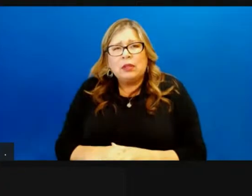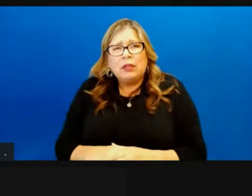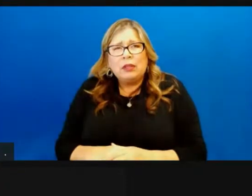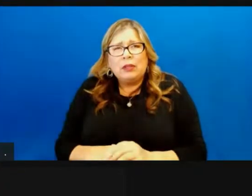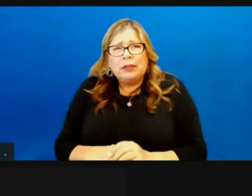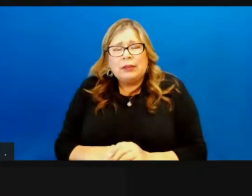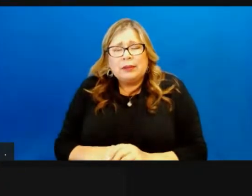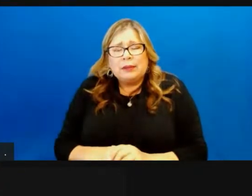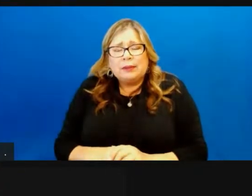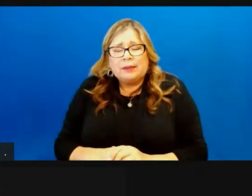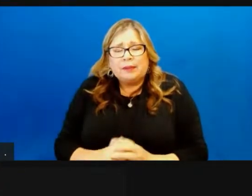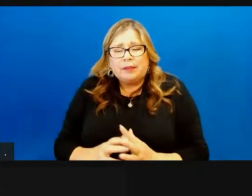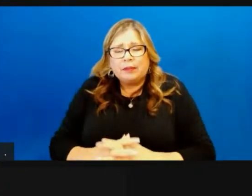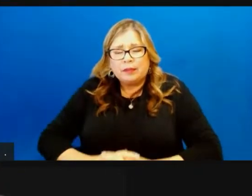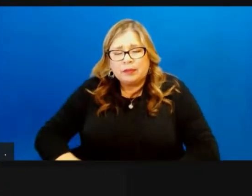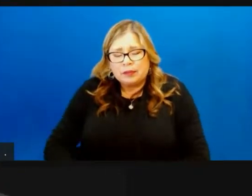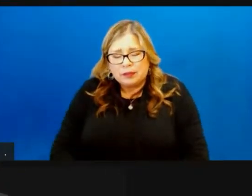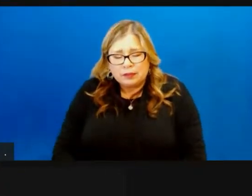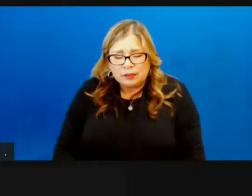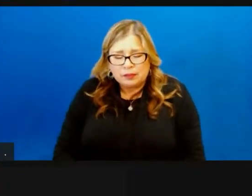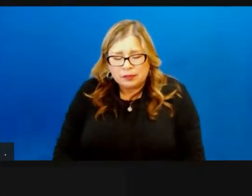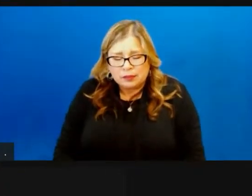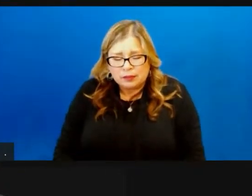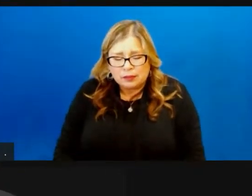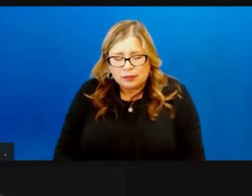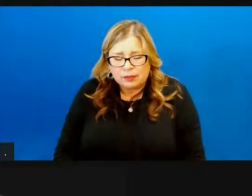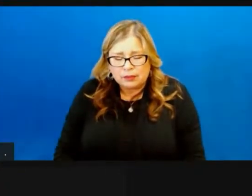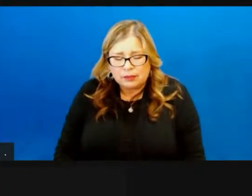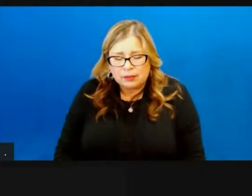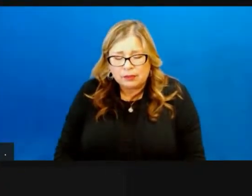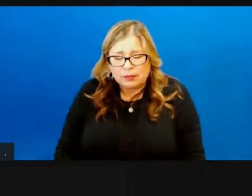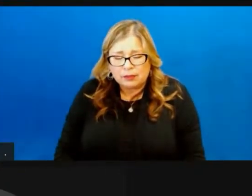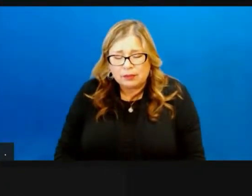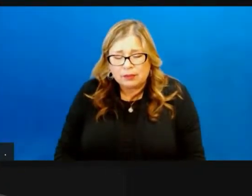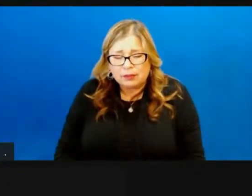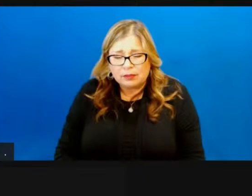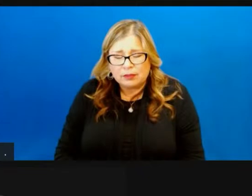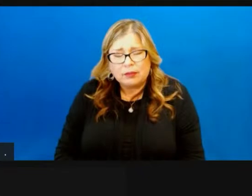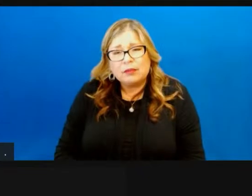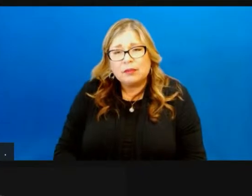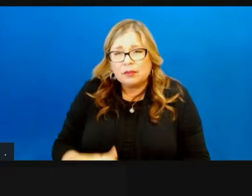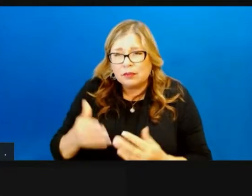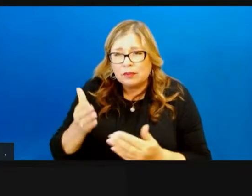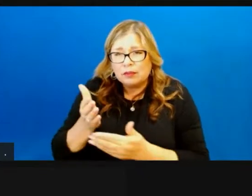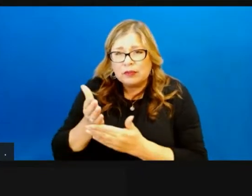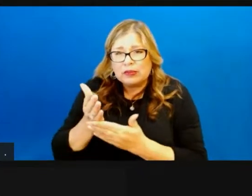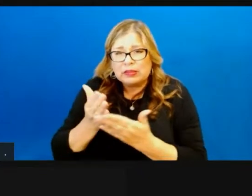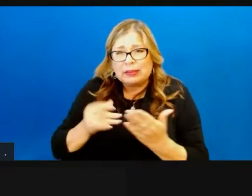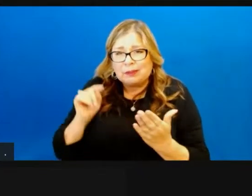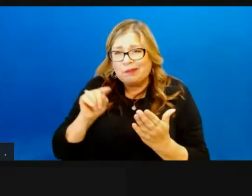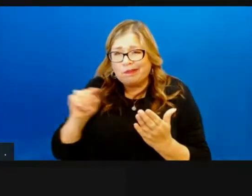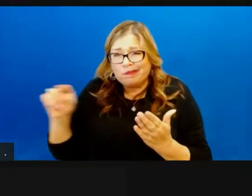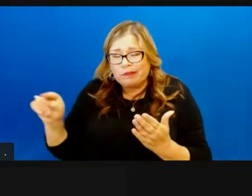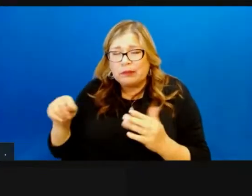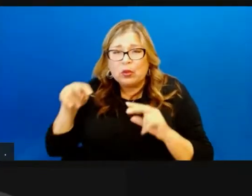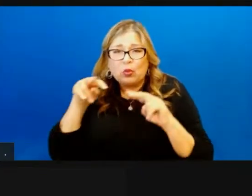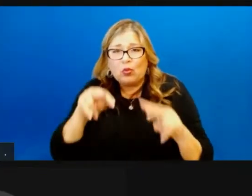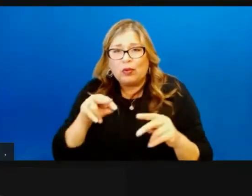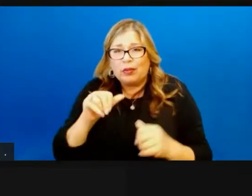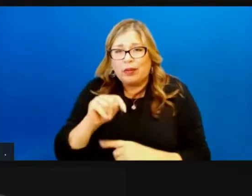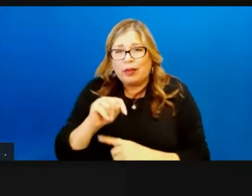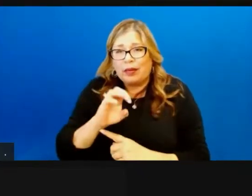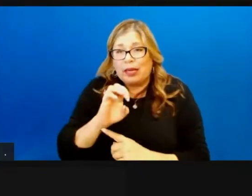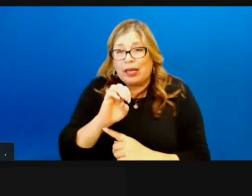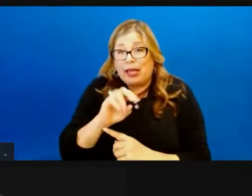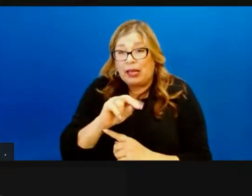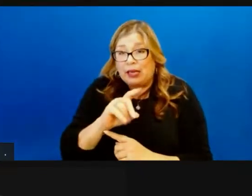carefully when it comes to endemic versus pandemic. Is the state of California looking to update the